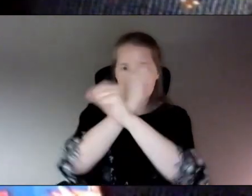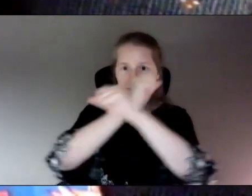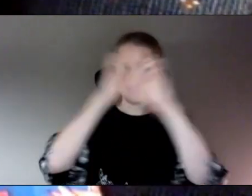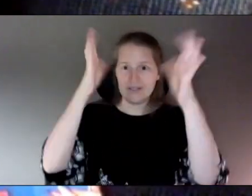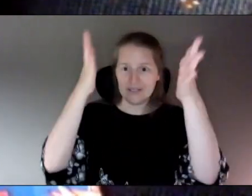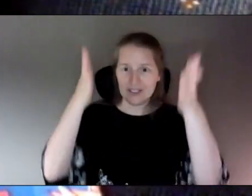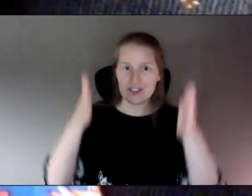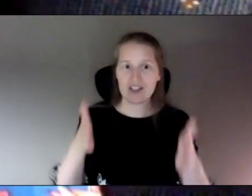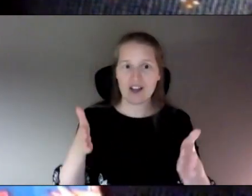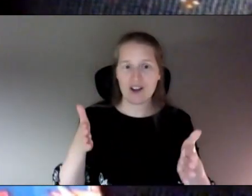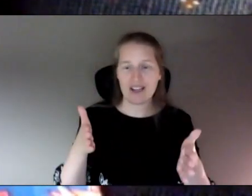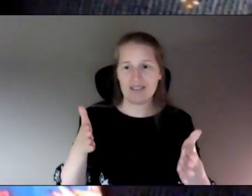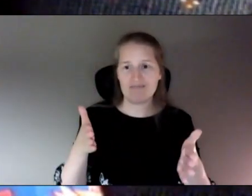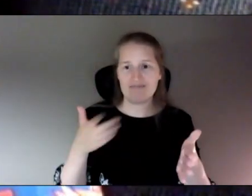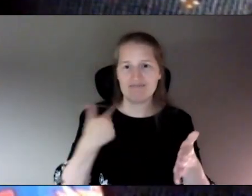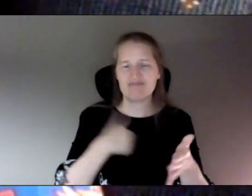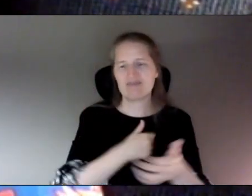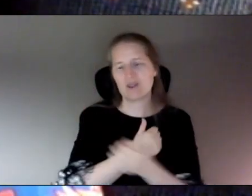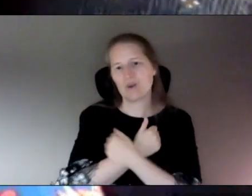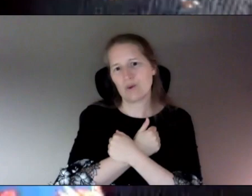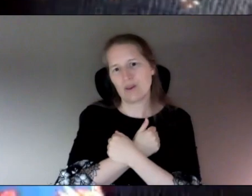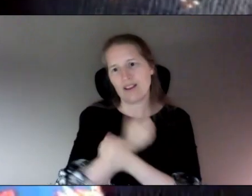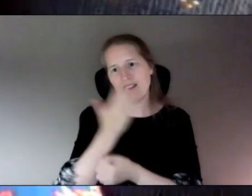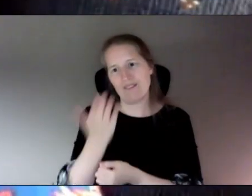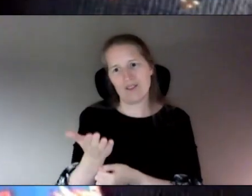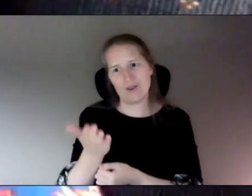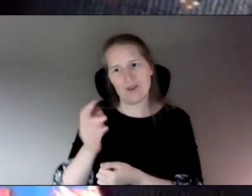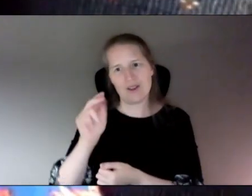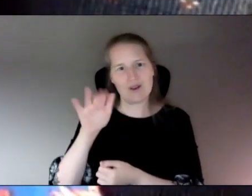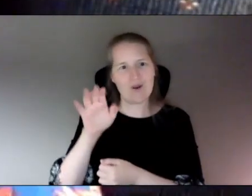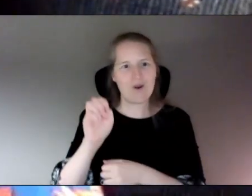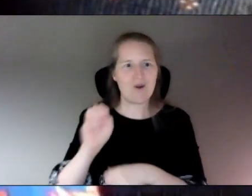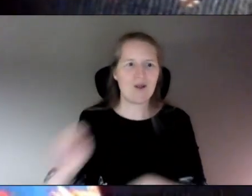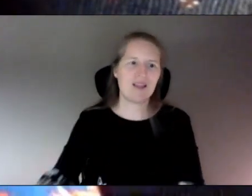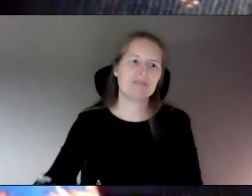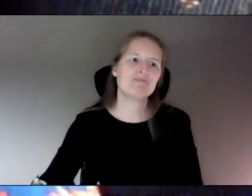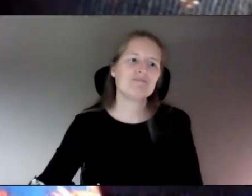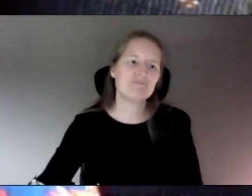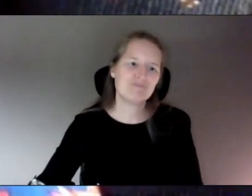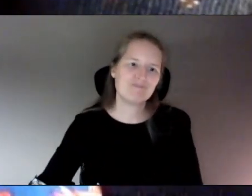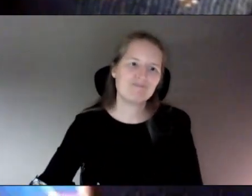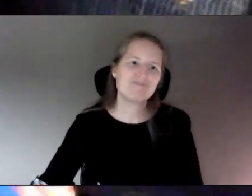is a visionary. We love you, Nicole.